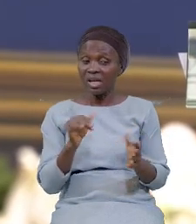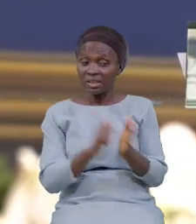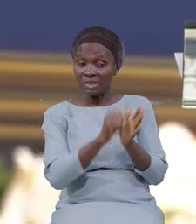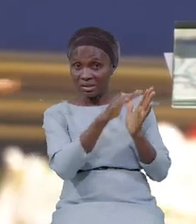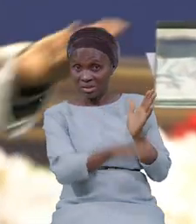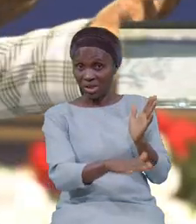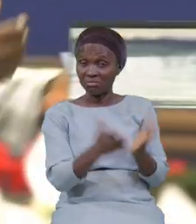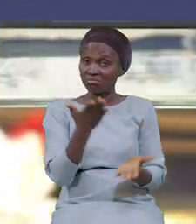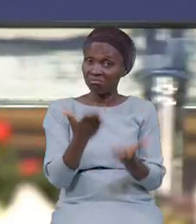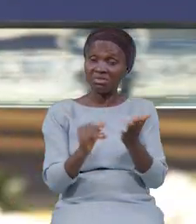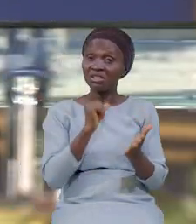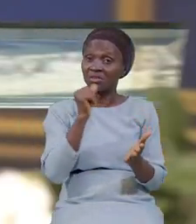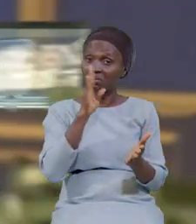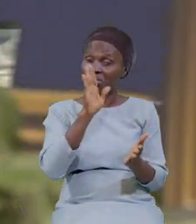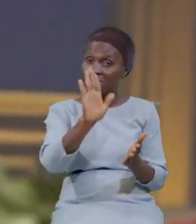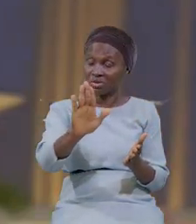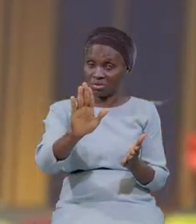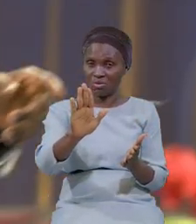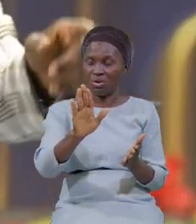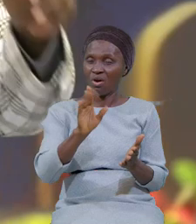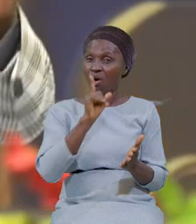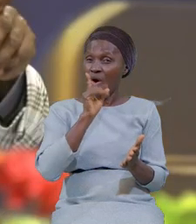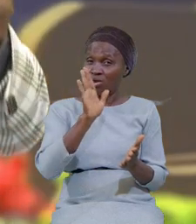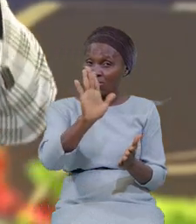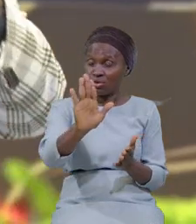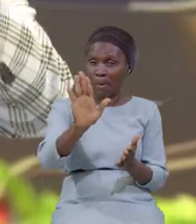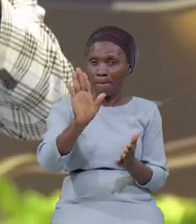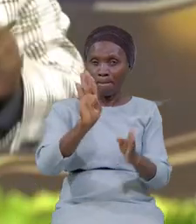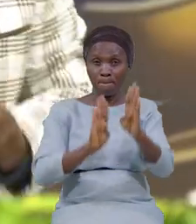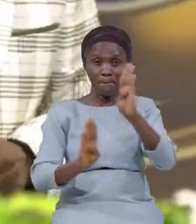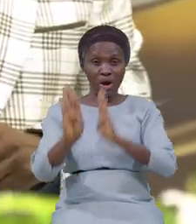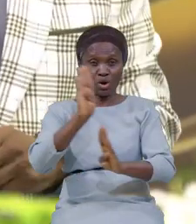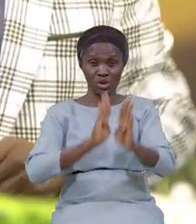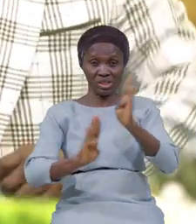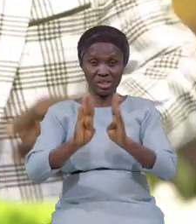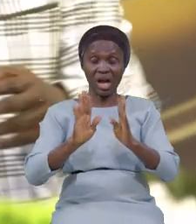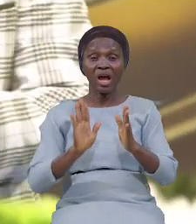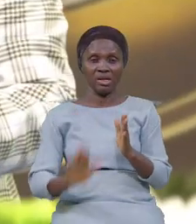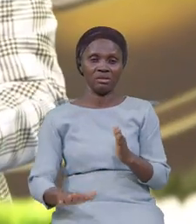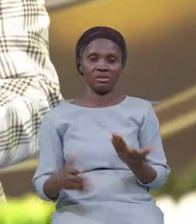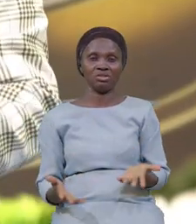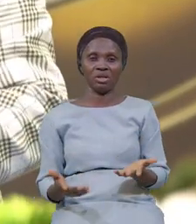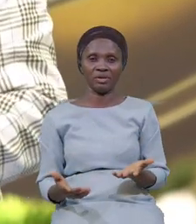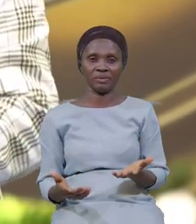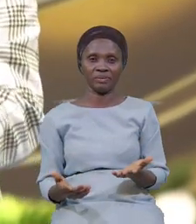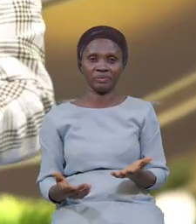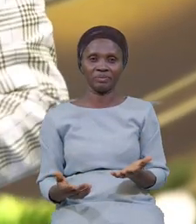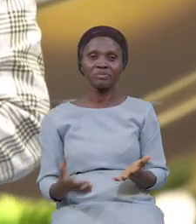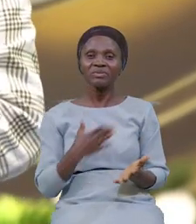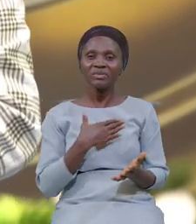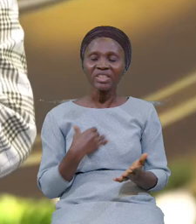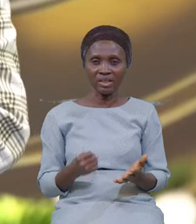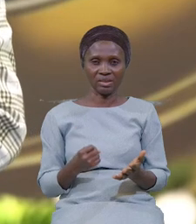children. They be people who are looking up to you, and your words matter to them. Are you a